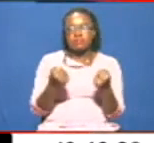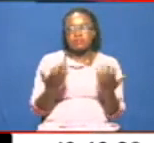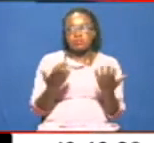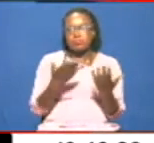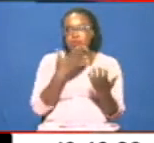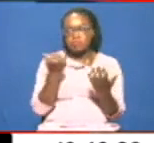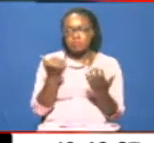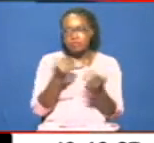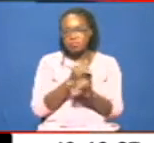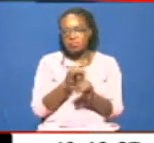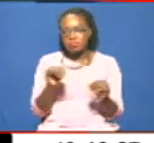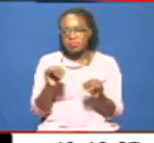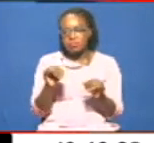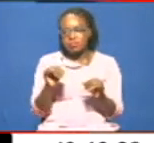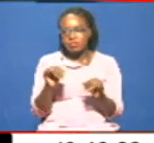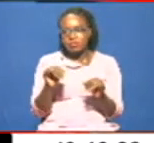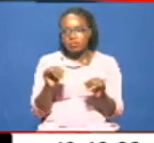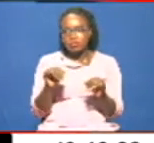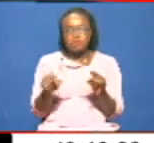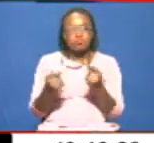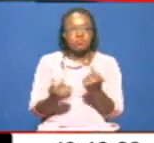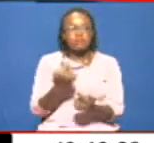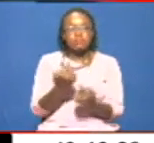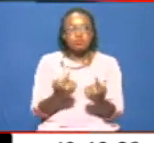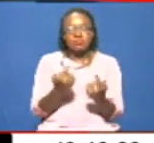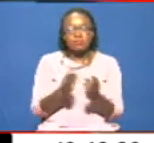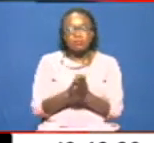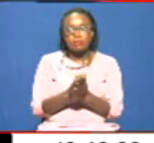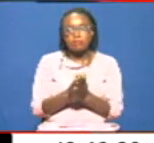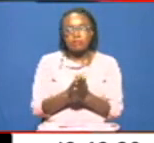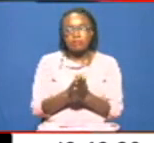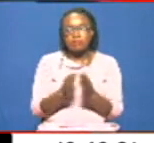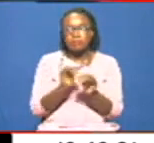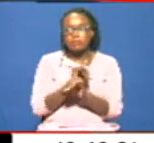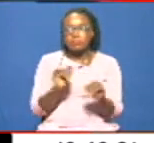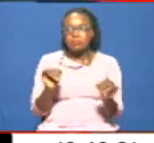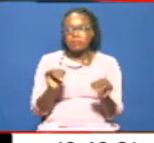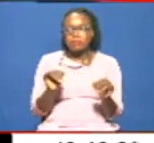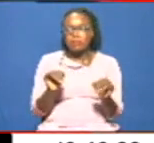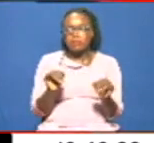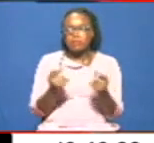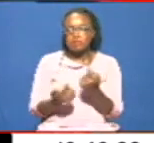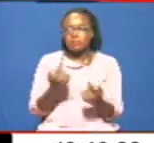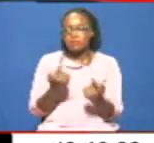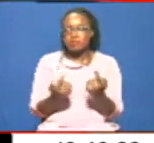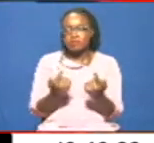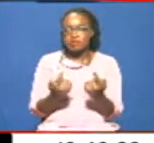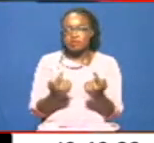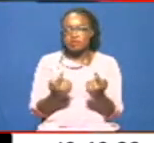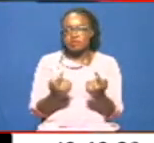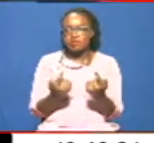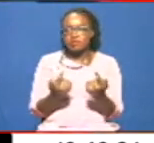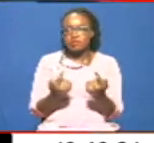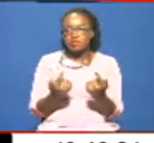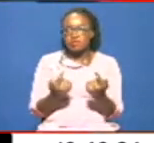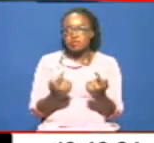cleaner type of a stove? Now, Kelvin, you have brought a number of clean cooking stoves. Yes. Let's say that. Could you